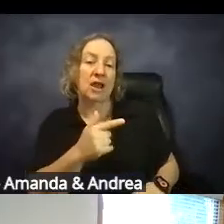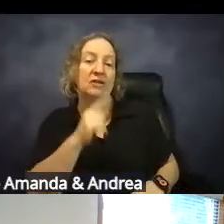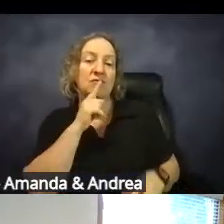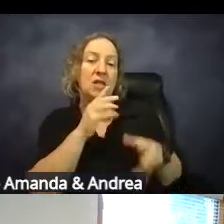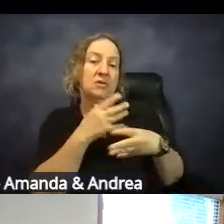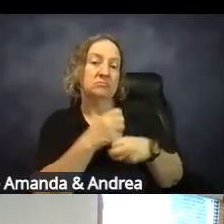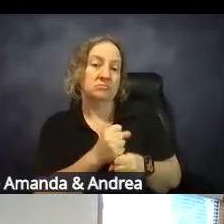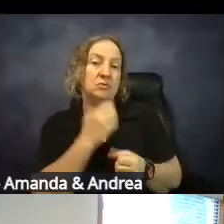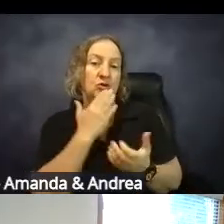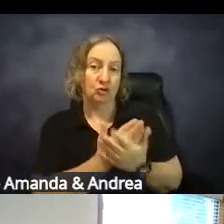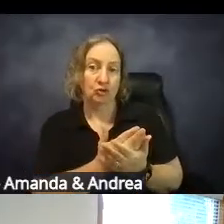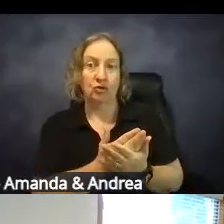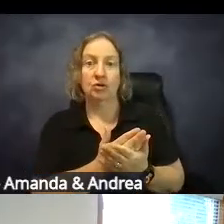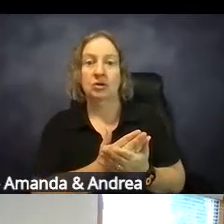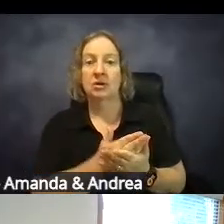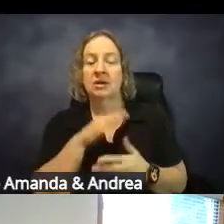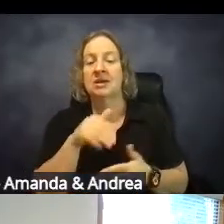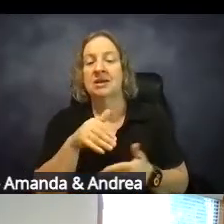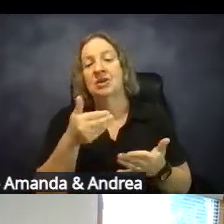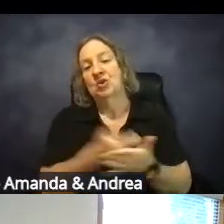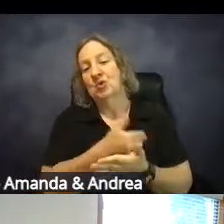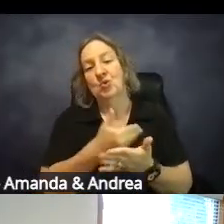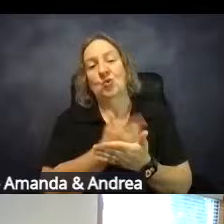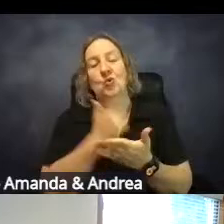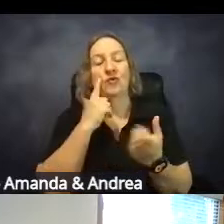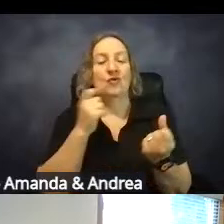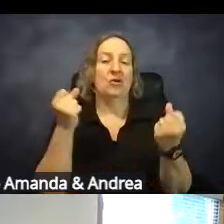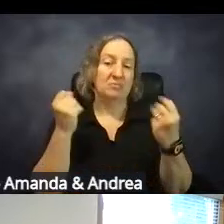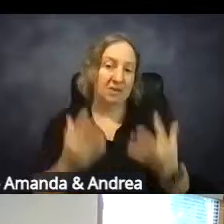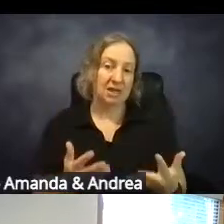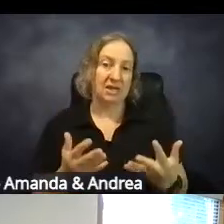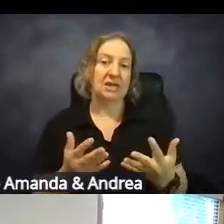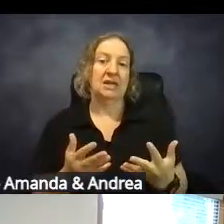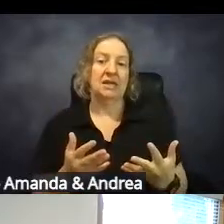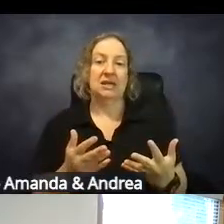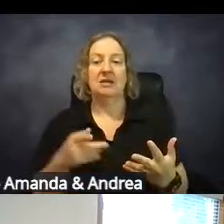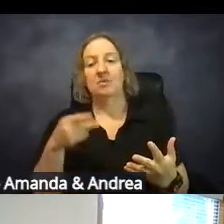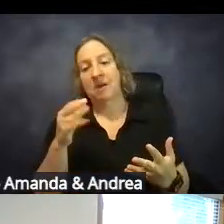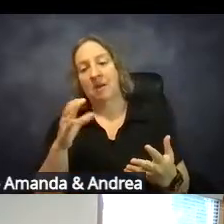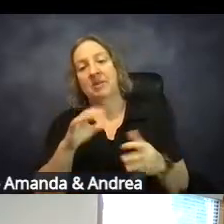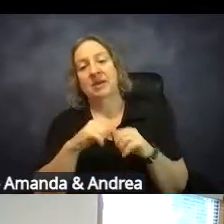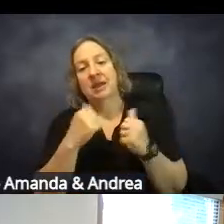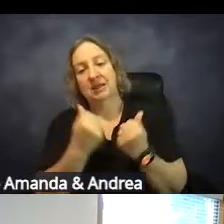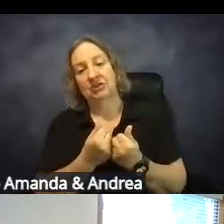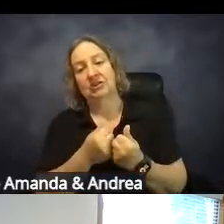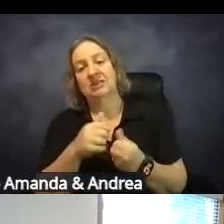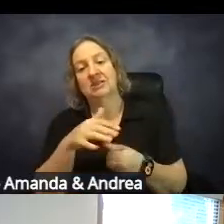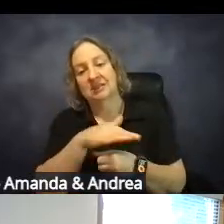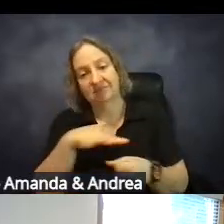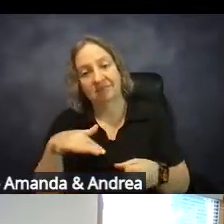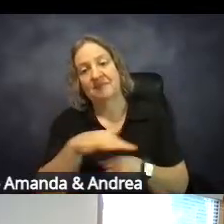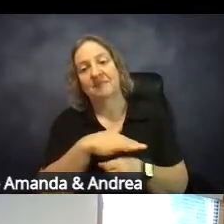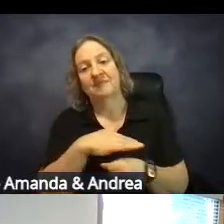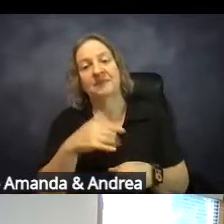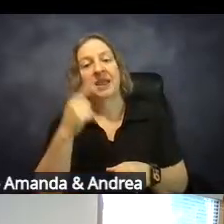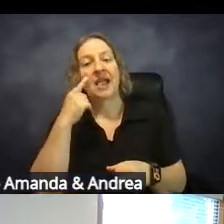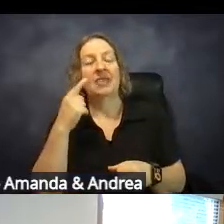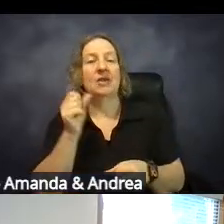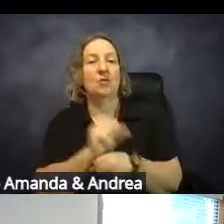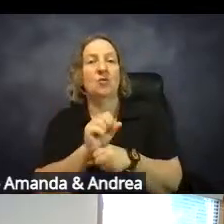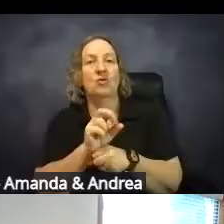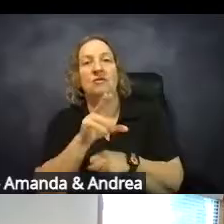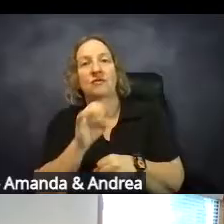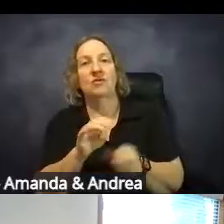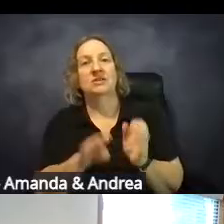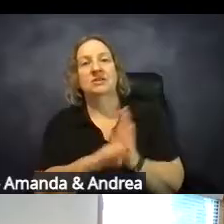very well. This is new for many public agencies throughout our region. I think workforce development is much